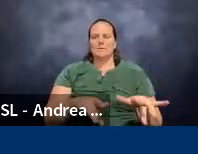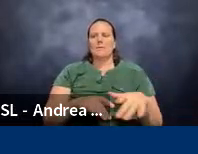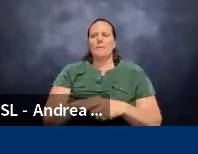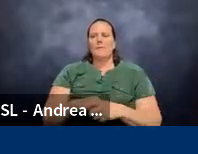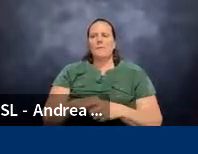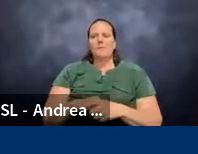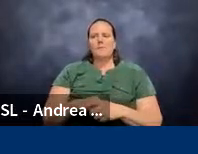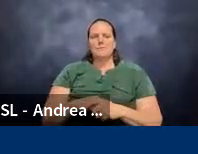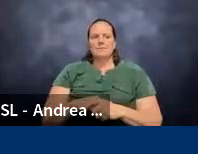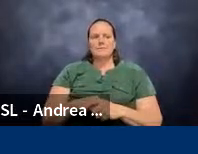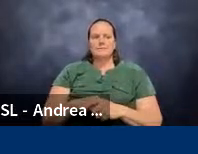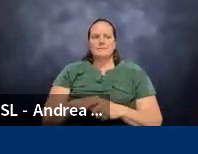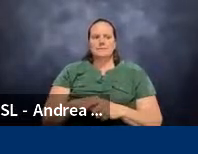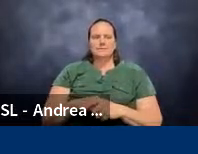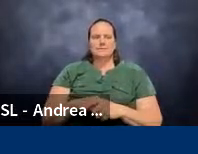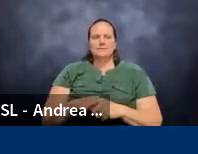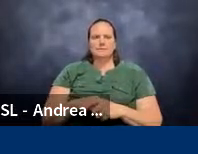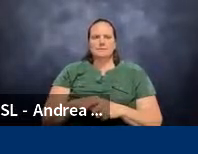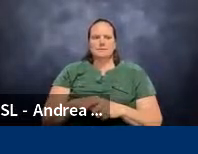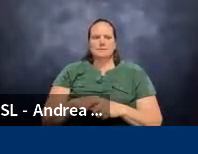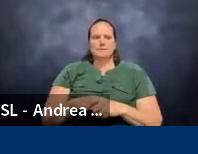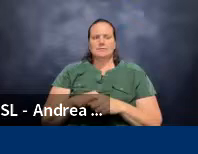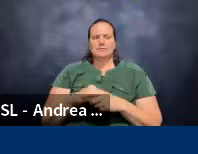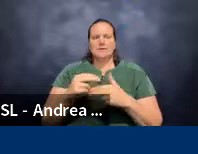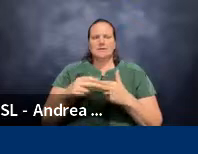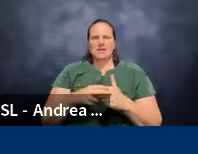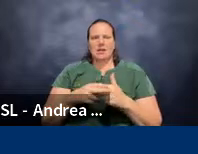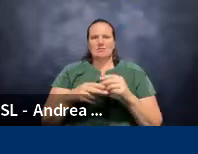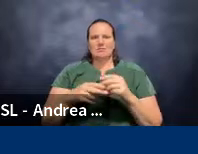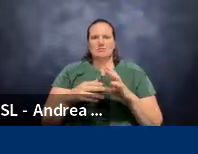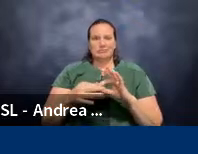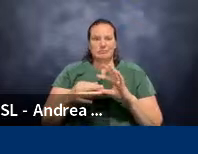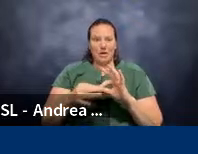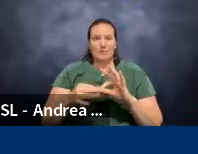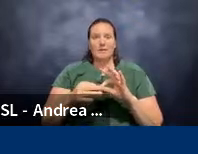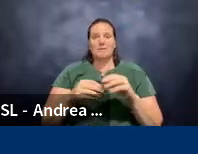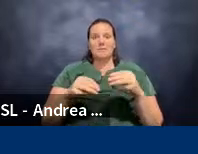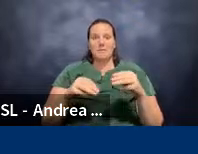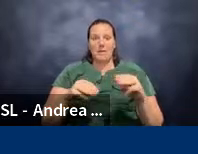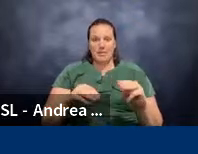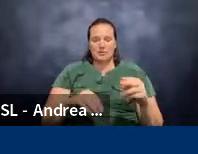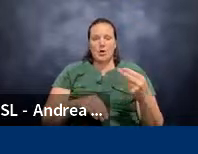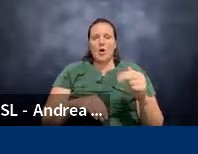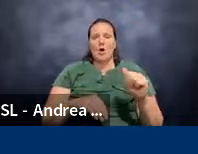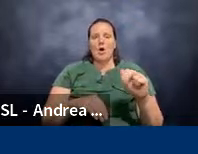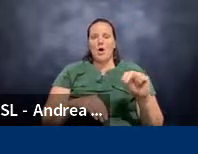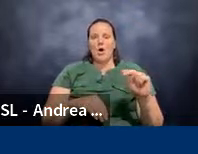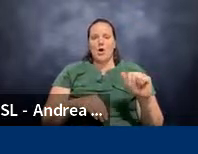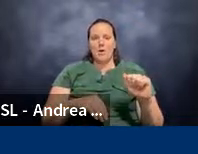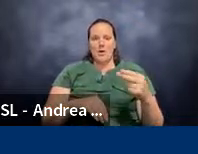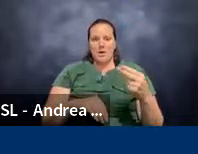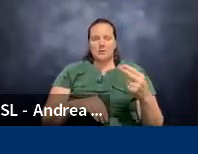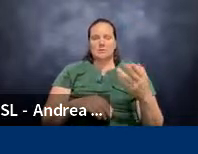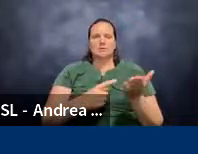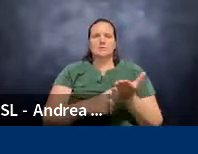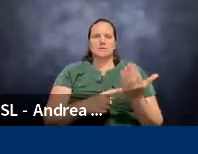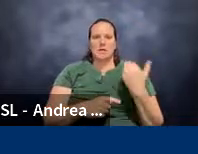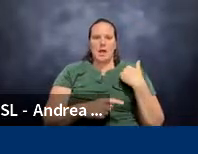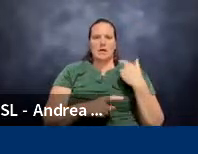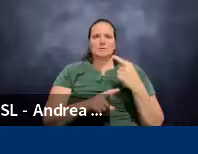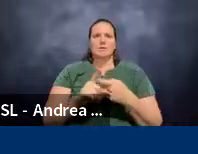So on this slide, we share the comment methods. I know that Hannah went over this last month, but it's really